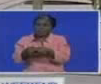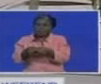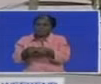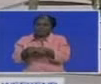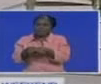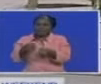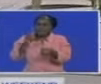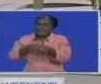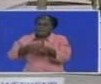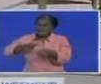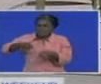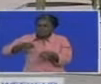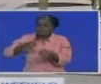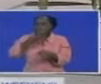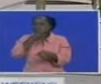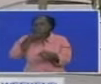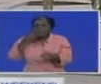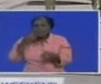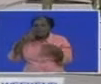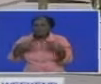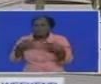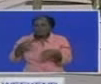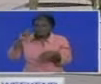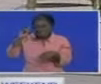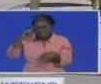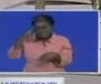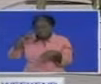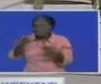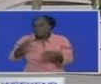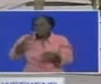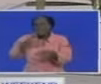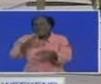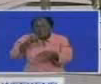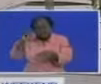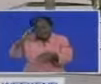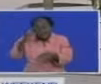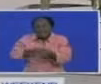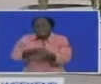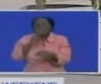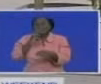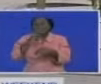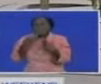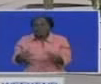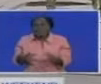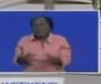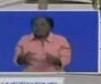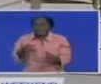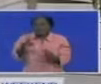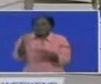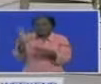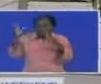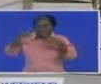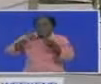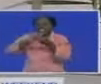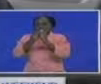run dry, many city residents give little thought to where exactly their water comes from. With degradation of catchment areas and